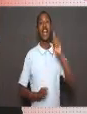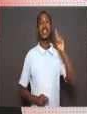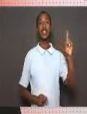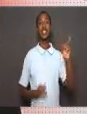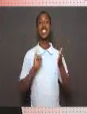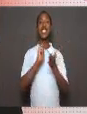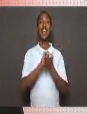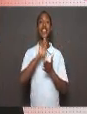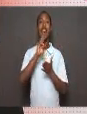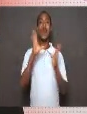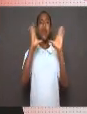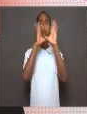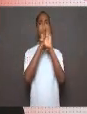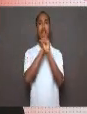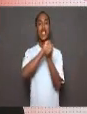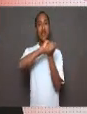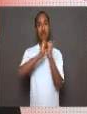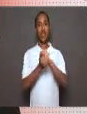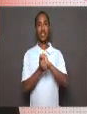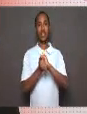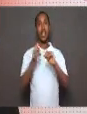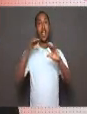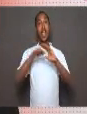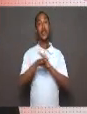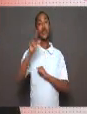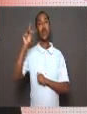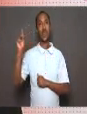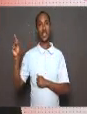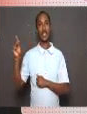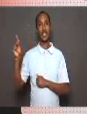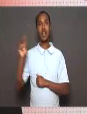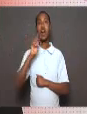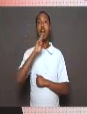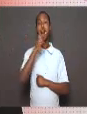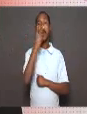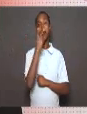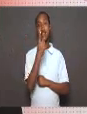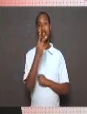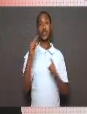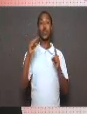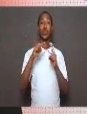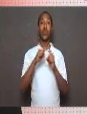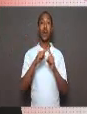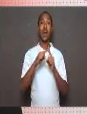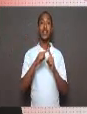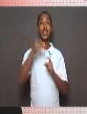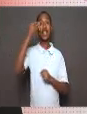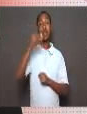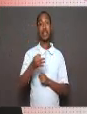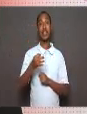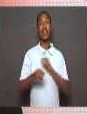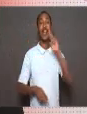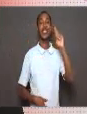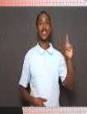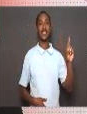Reactants that are completely converted into products are referred to as limiting